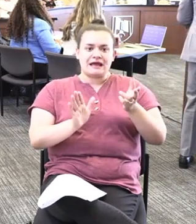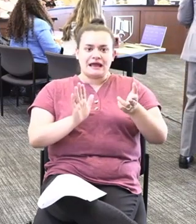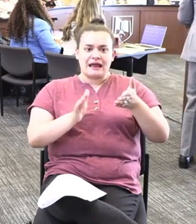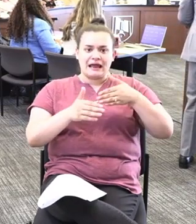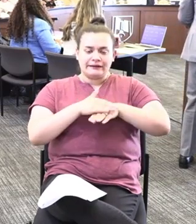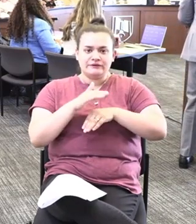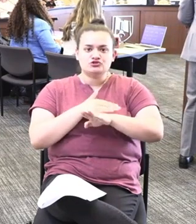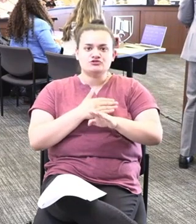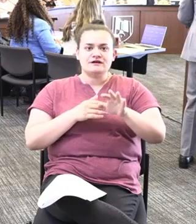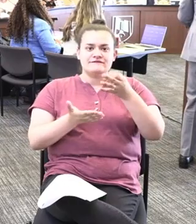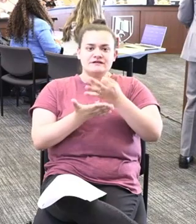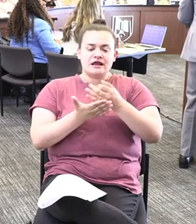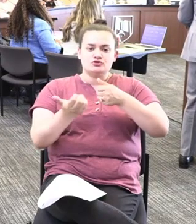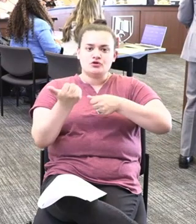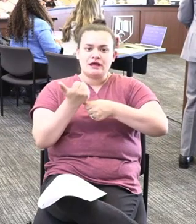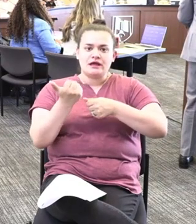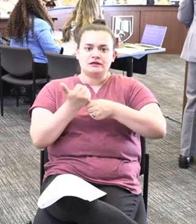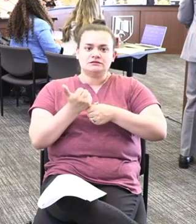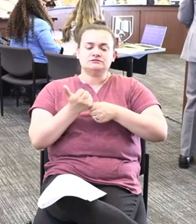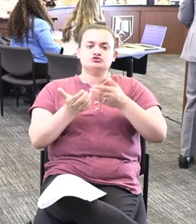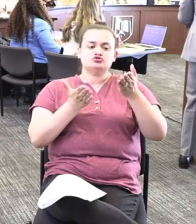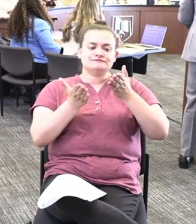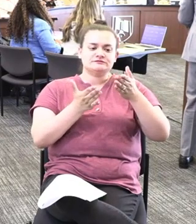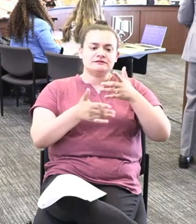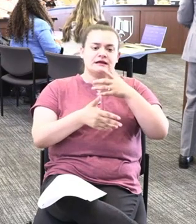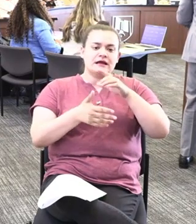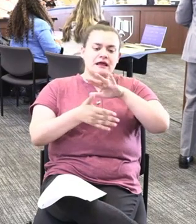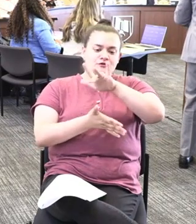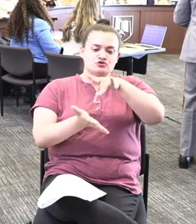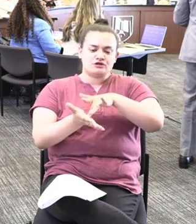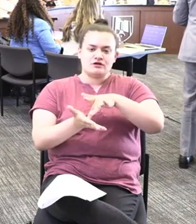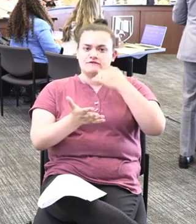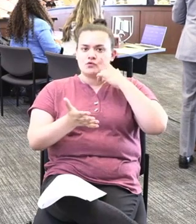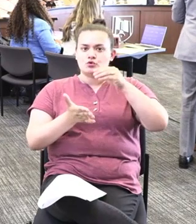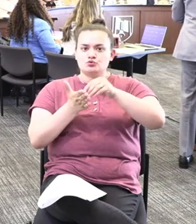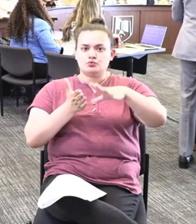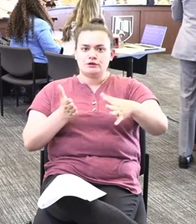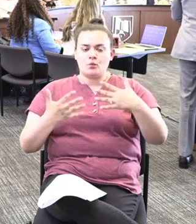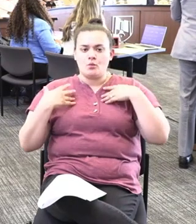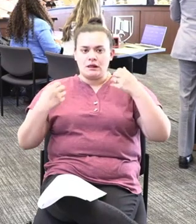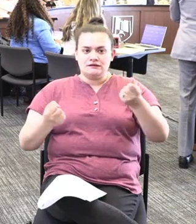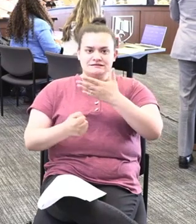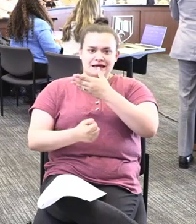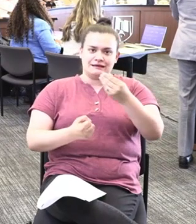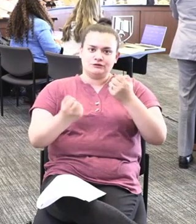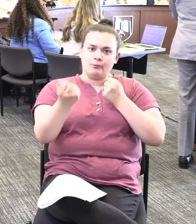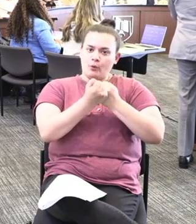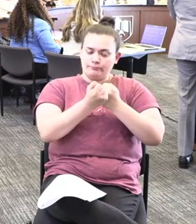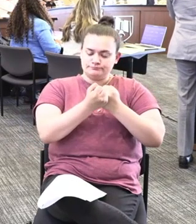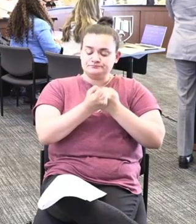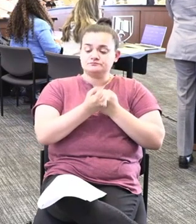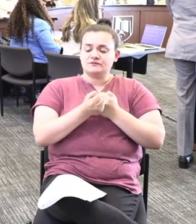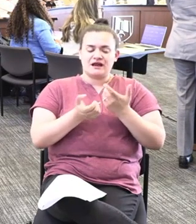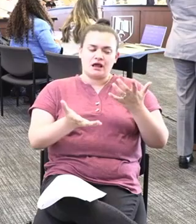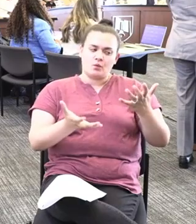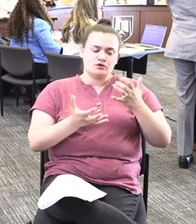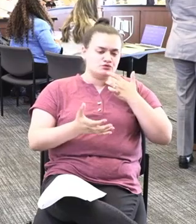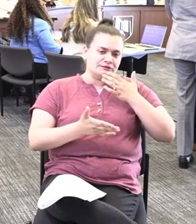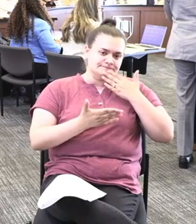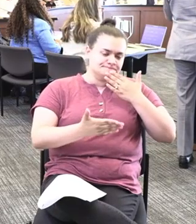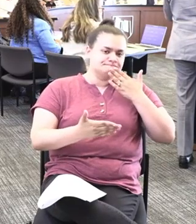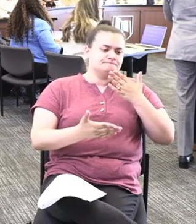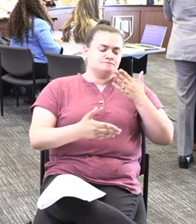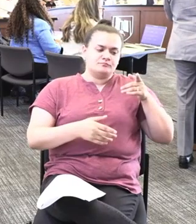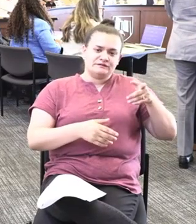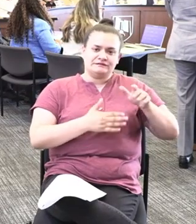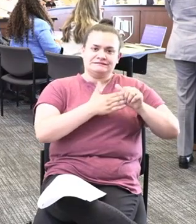aid, registrar services, as well as the Center for Student Wellness and Support. And I just want to extend my sincere appreciation because